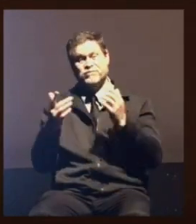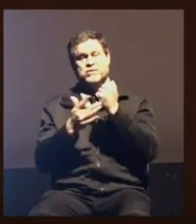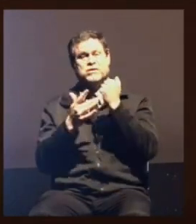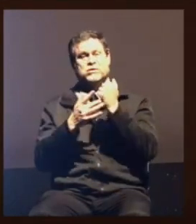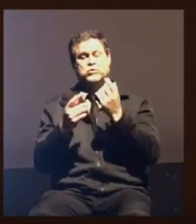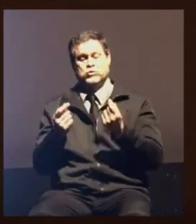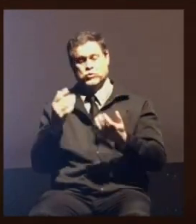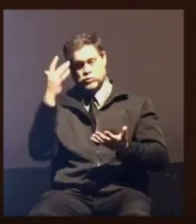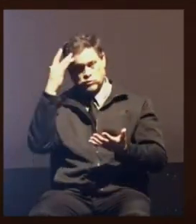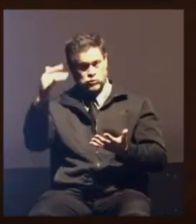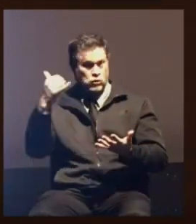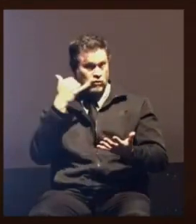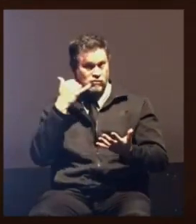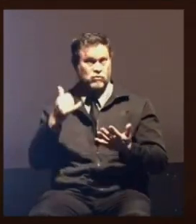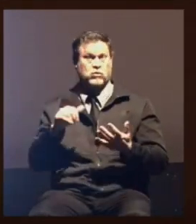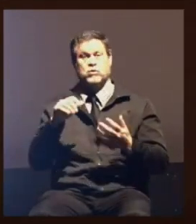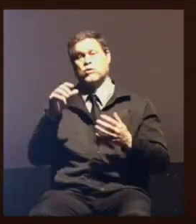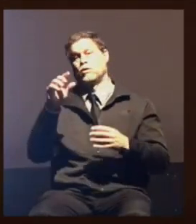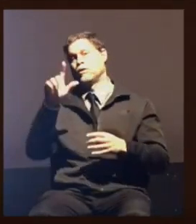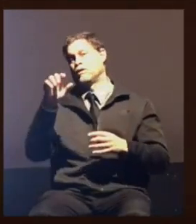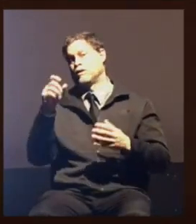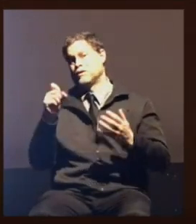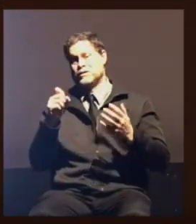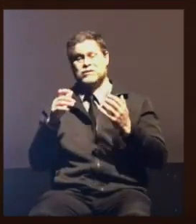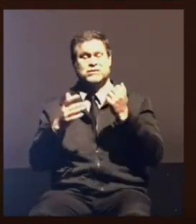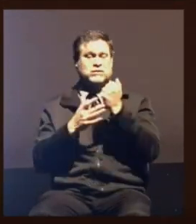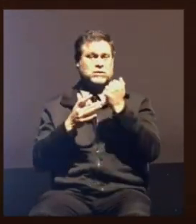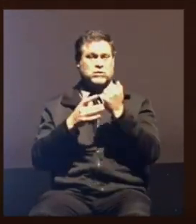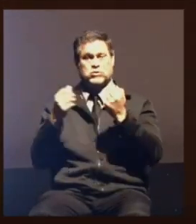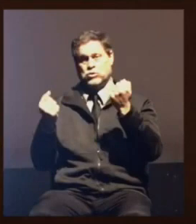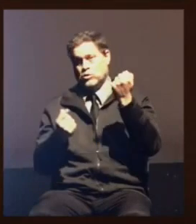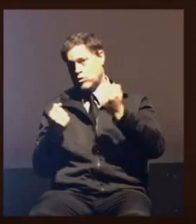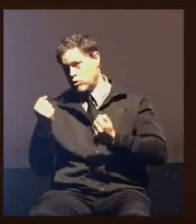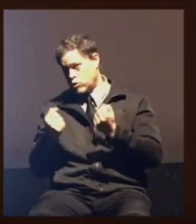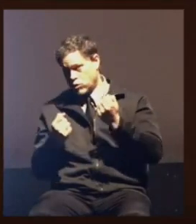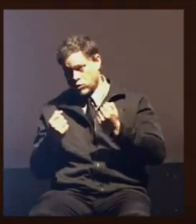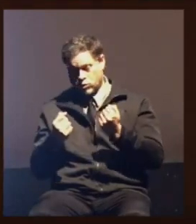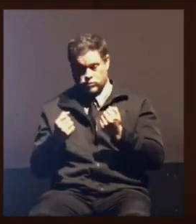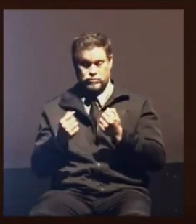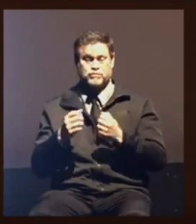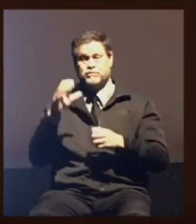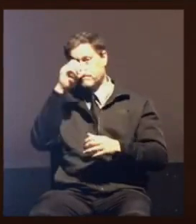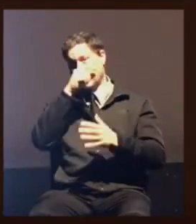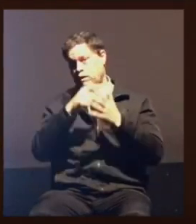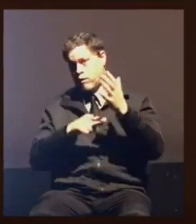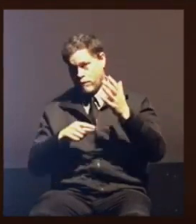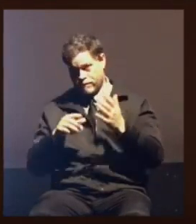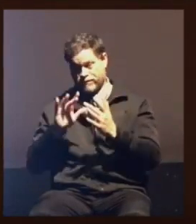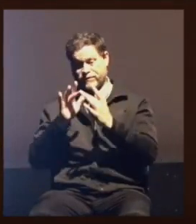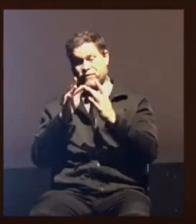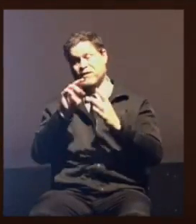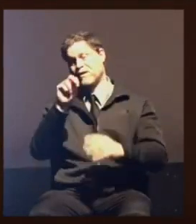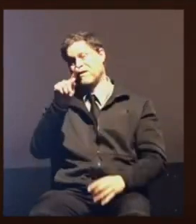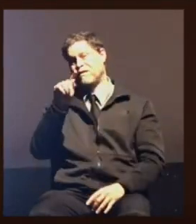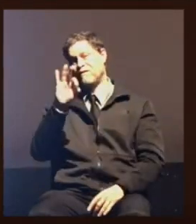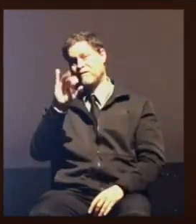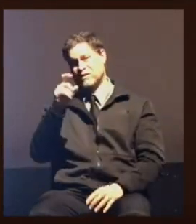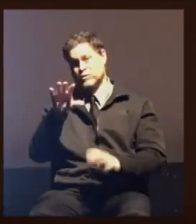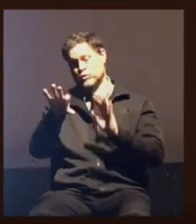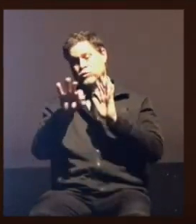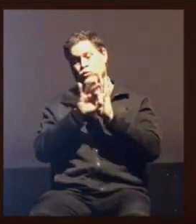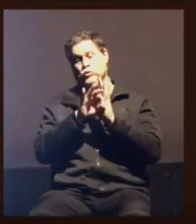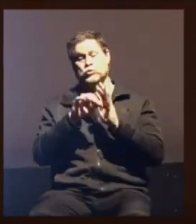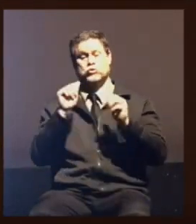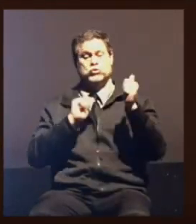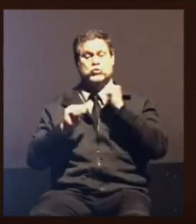as your smartphones, your Alexas, your technologically driven car. And guess what? If Netflix chose the show that you were